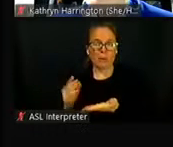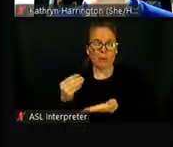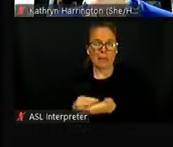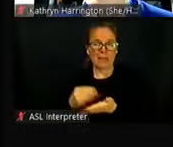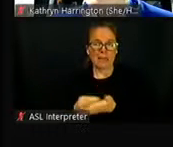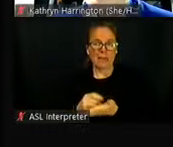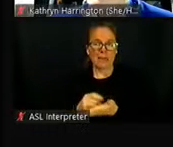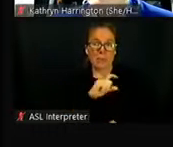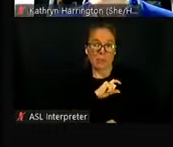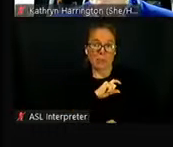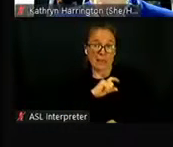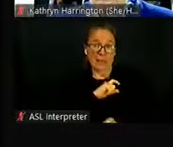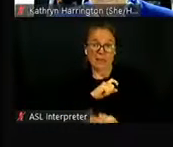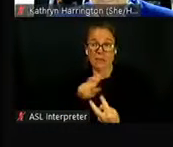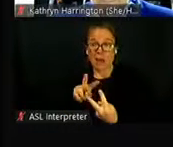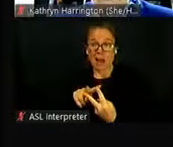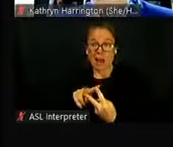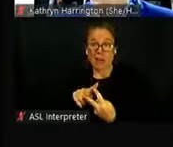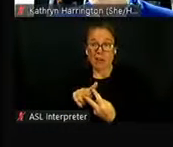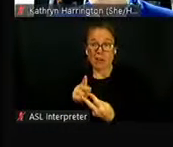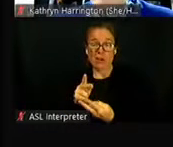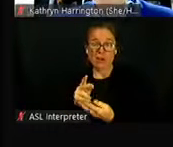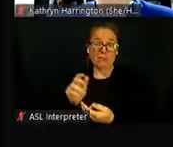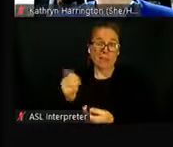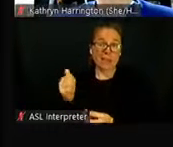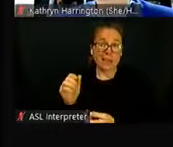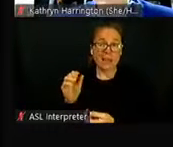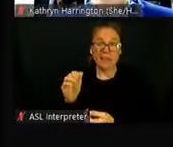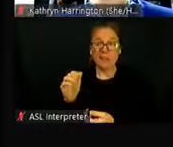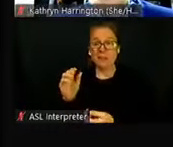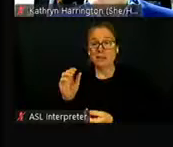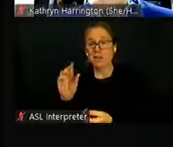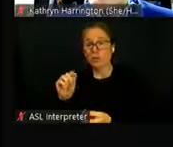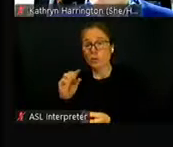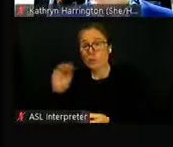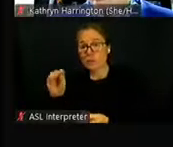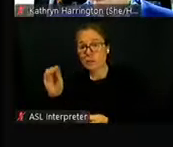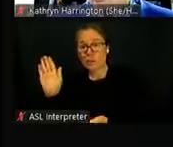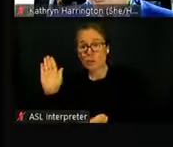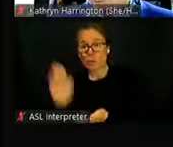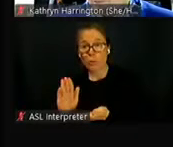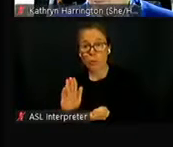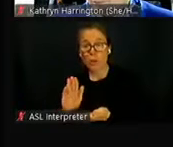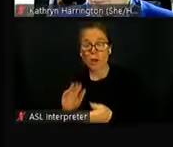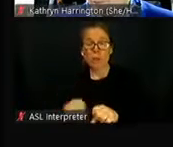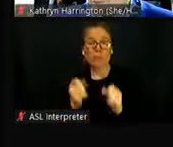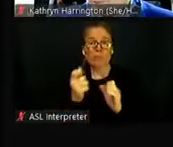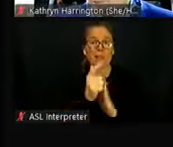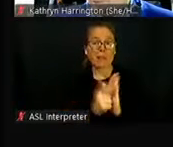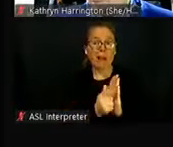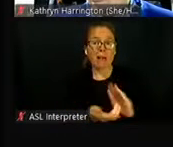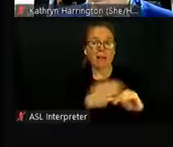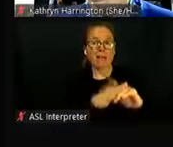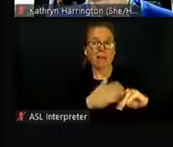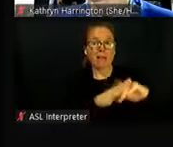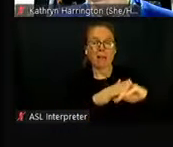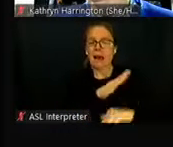by either a portion, 10, 20%, crime goes up. And I never want to see that happen in Washington